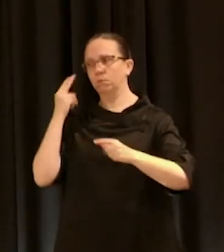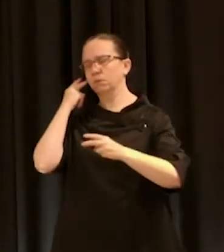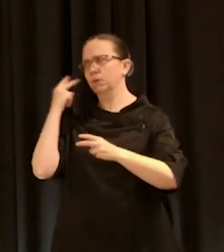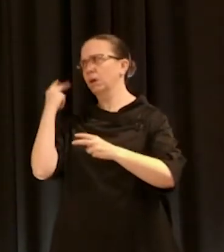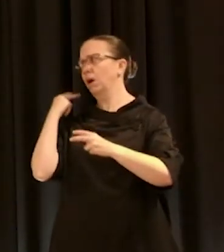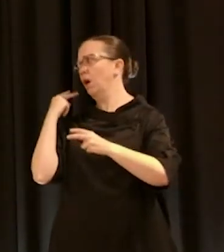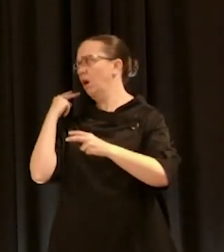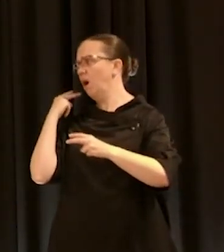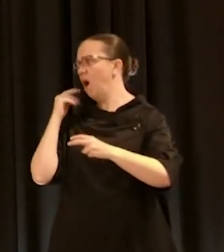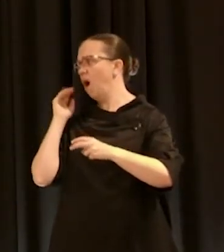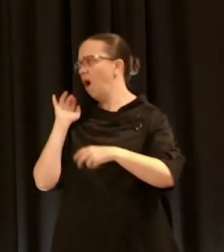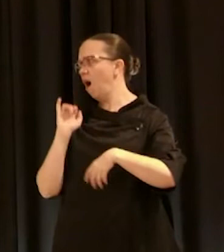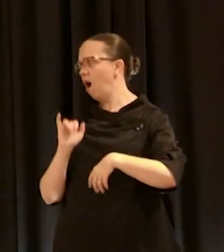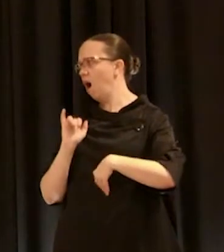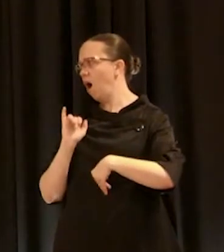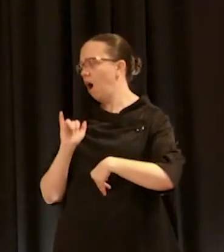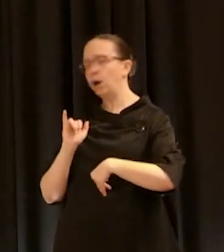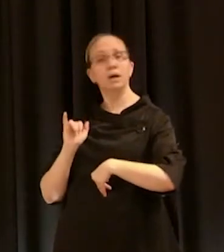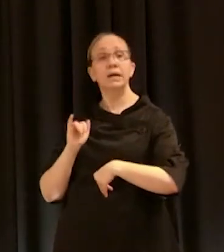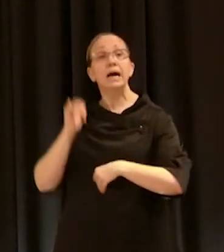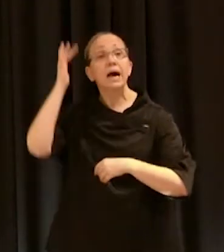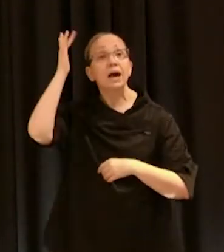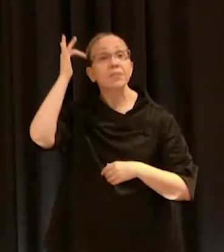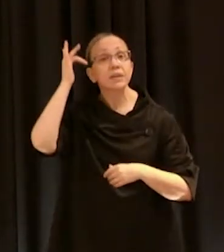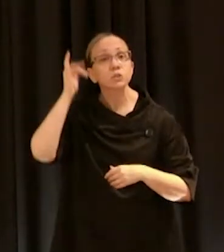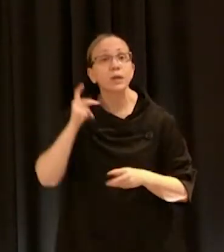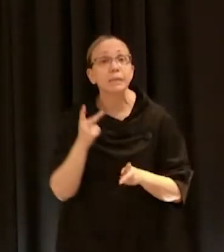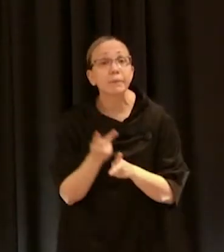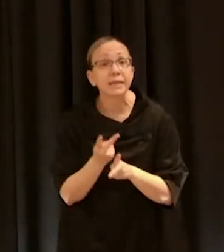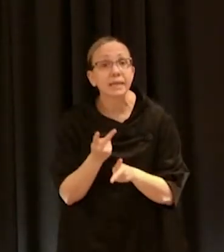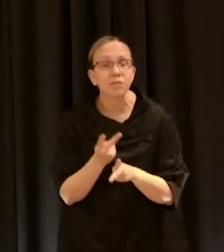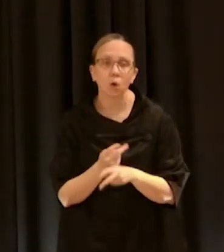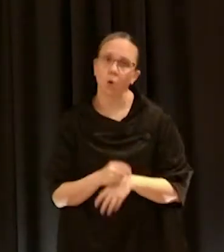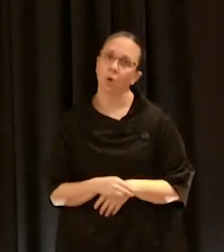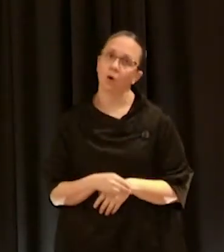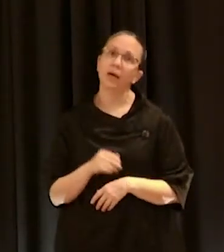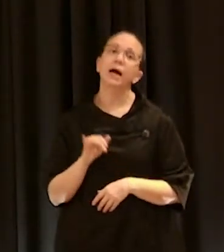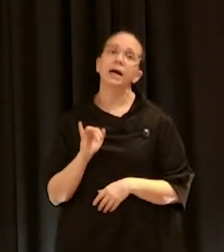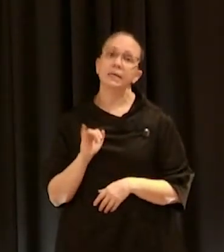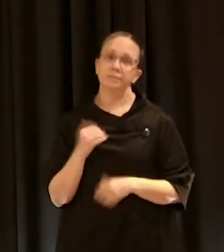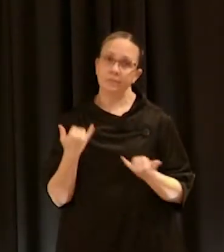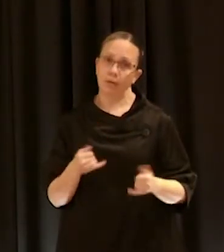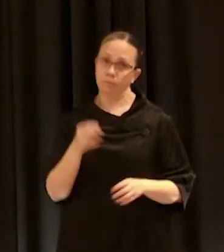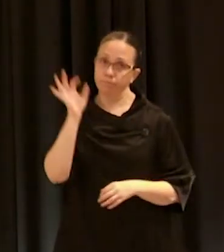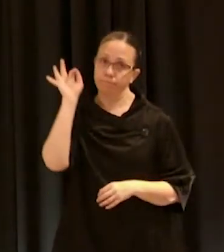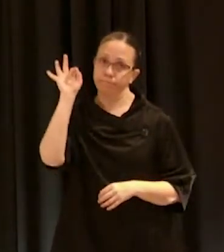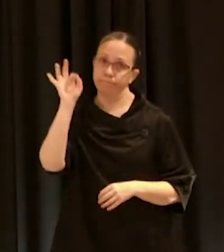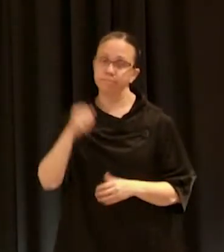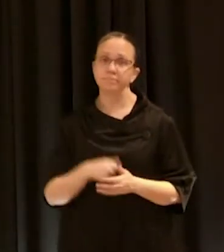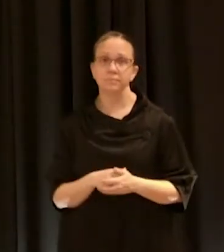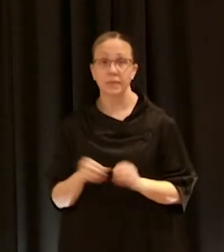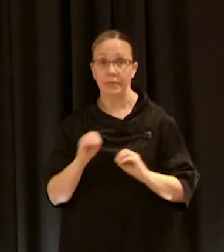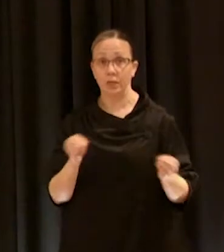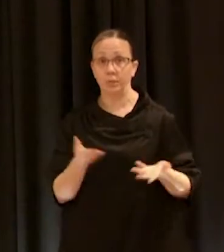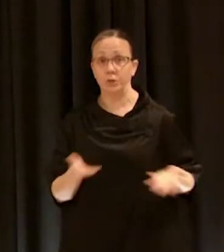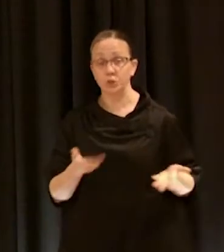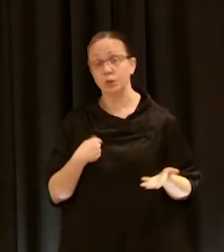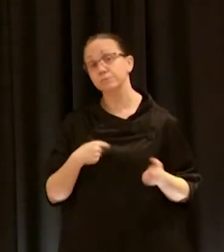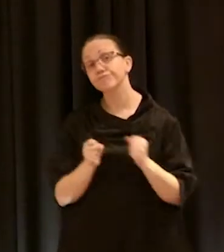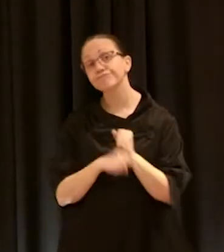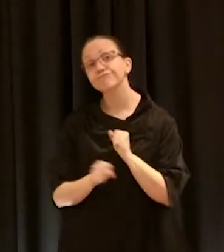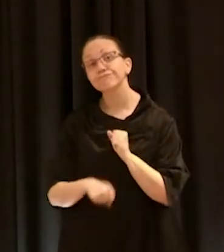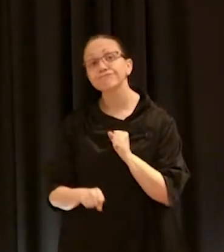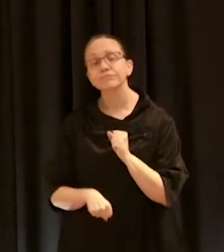back and go, oh, that's where I put that. That's why you got to be careful. Now I'm just going to meddle for a little bit, but that's nobody's here, so I'll just meddle